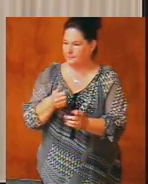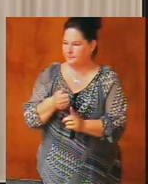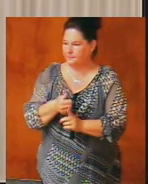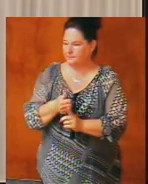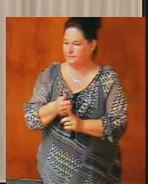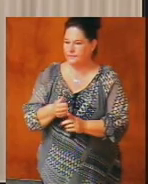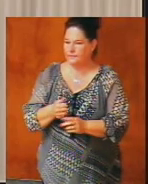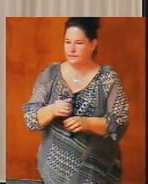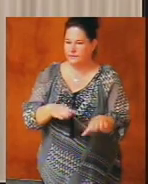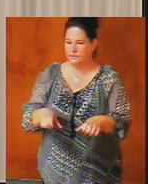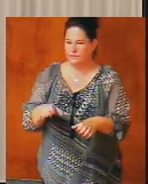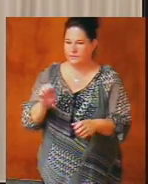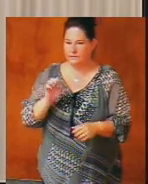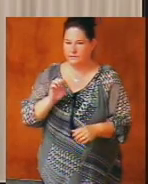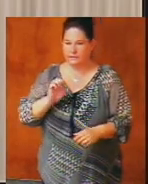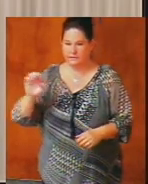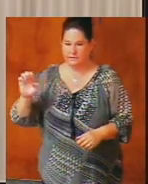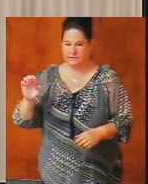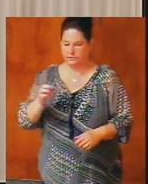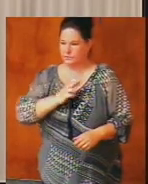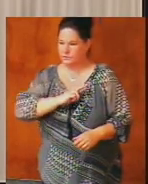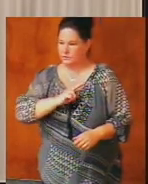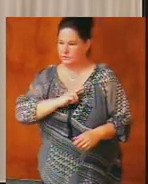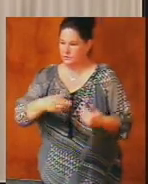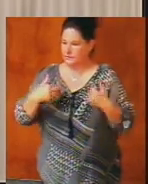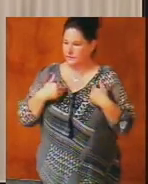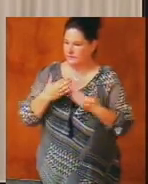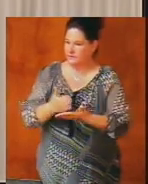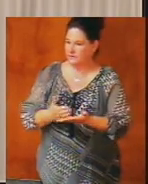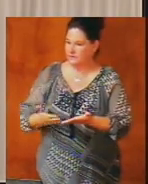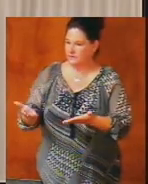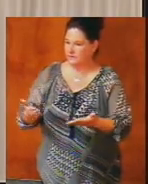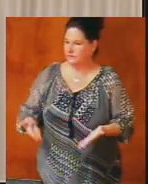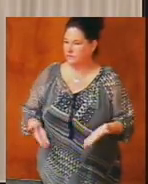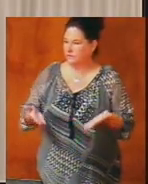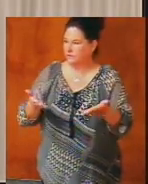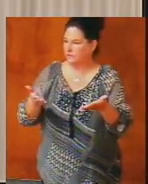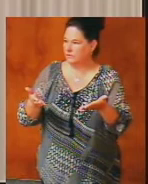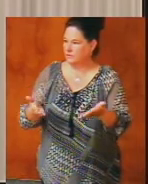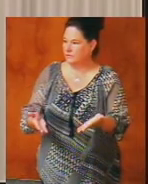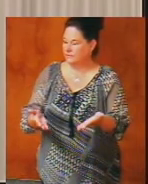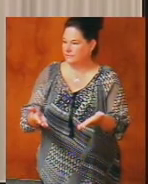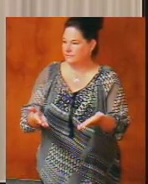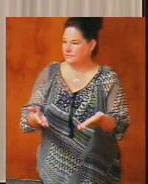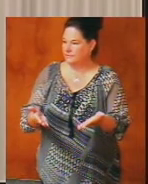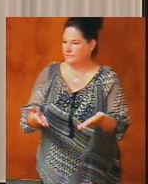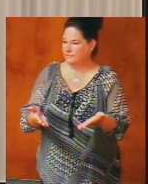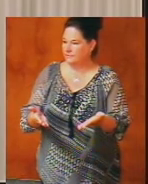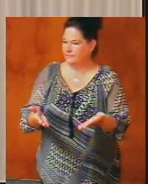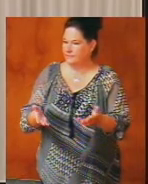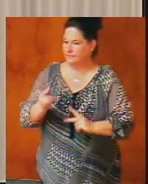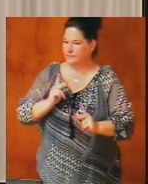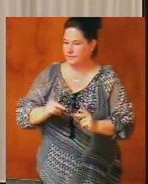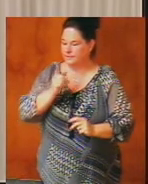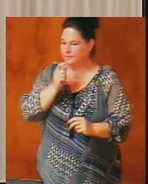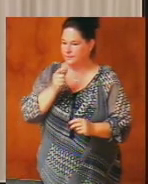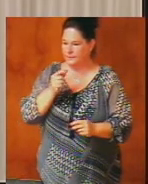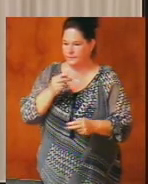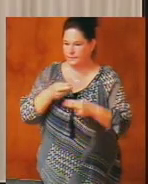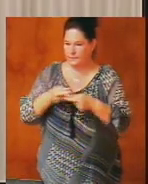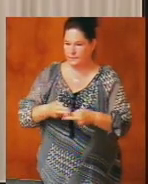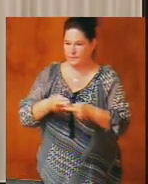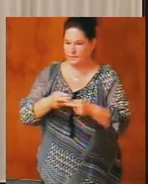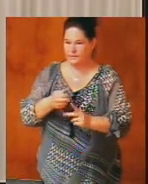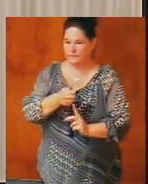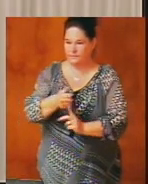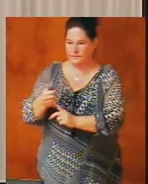Do the Eastern religions have something to offer those who claim to be